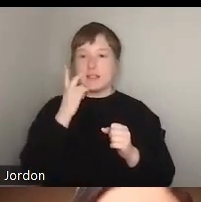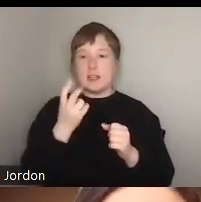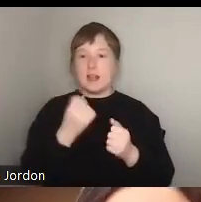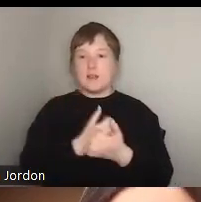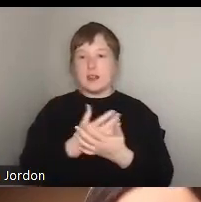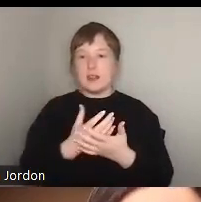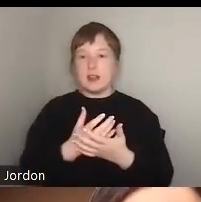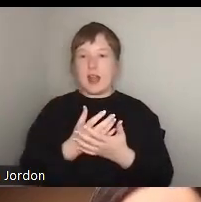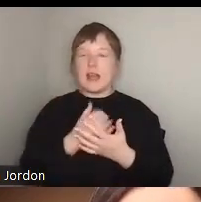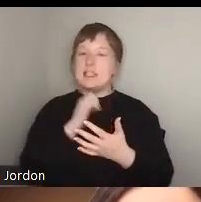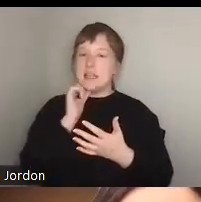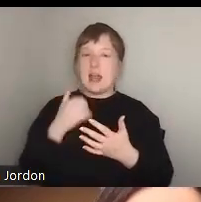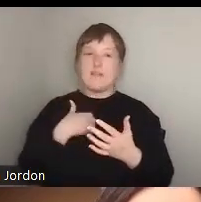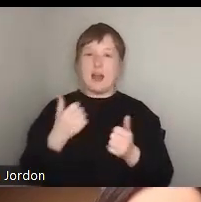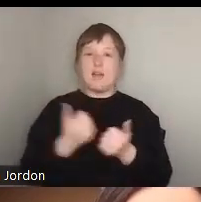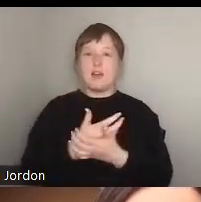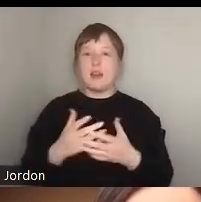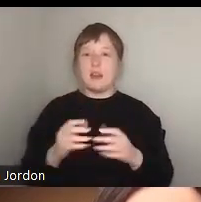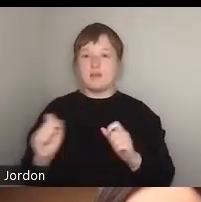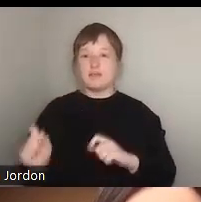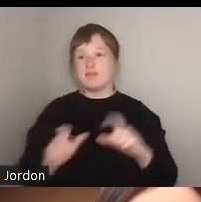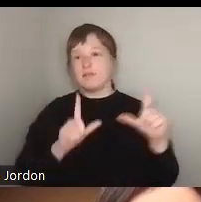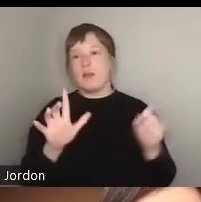this box pulled up the whole time.